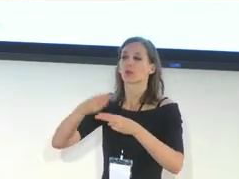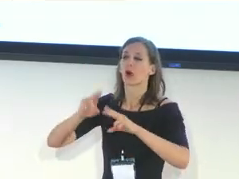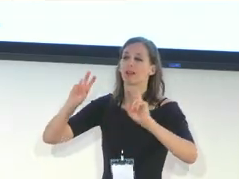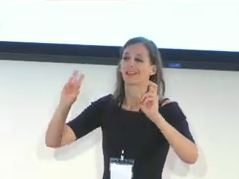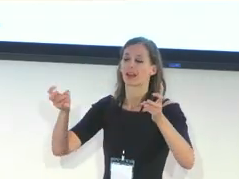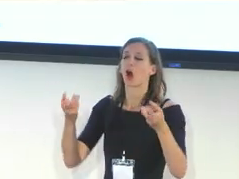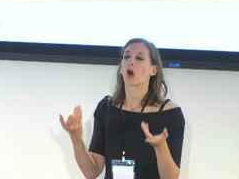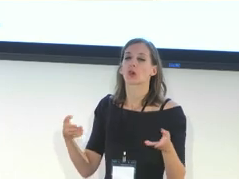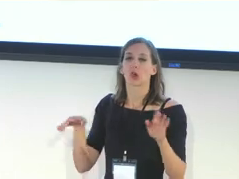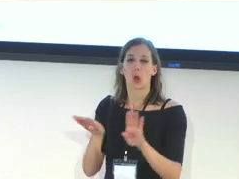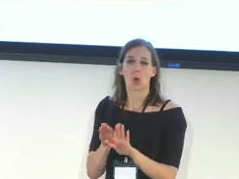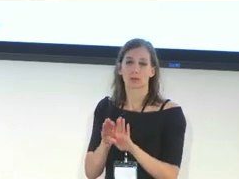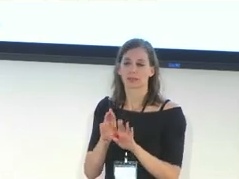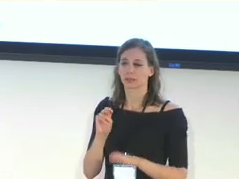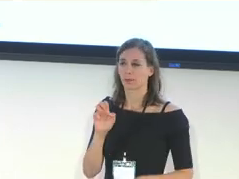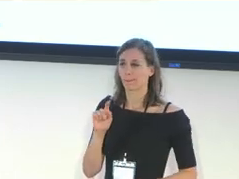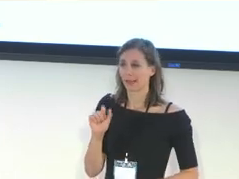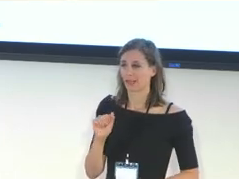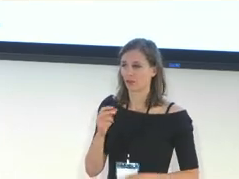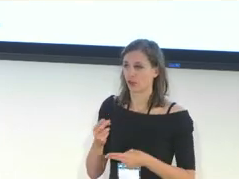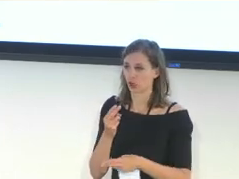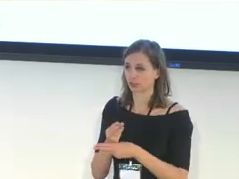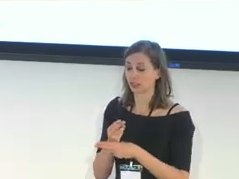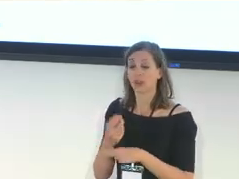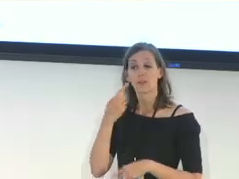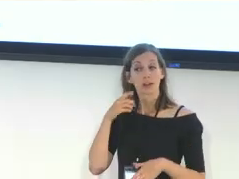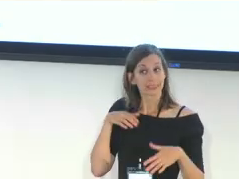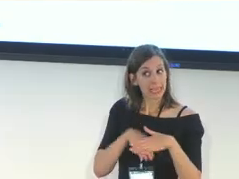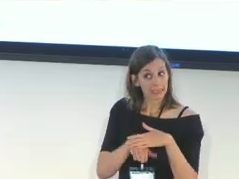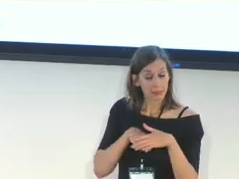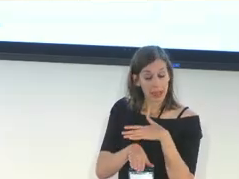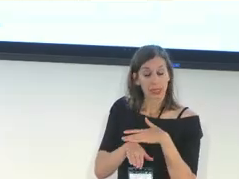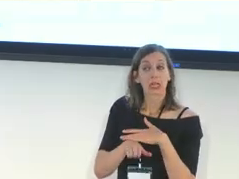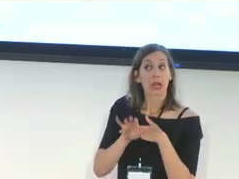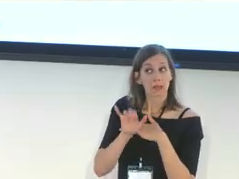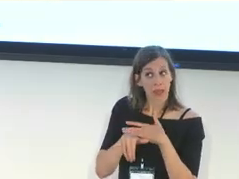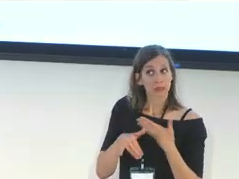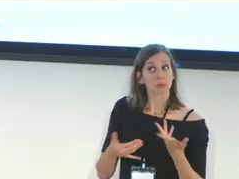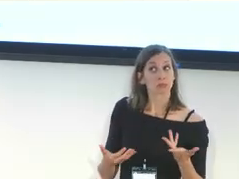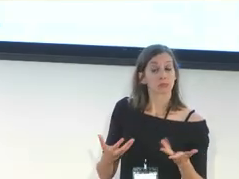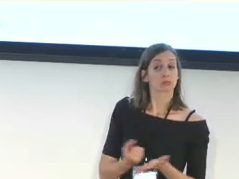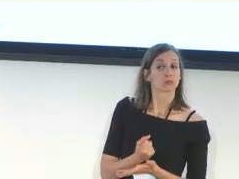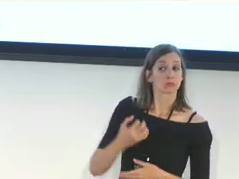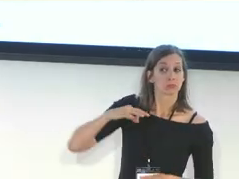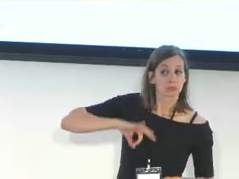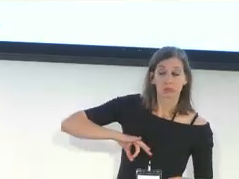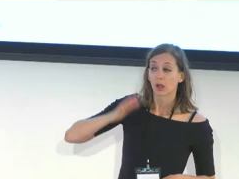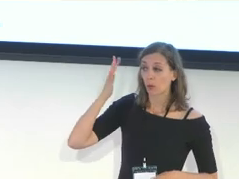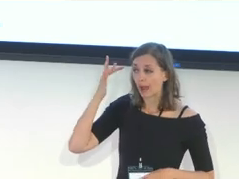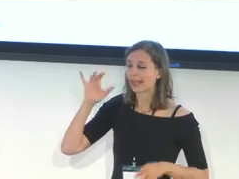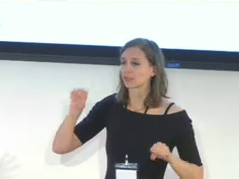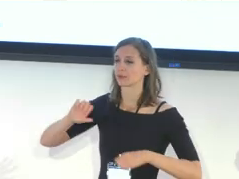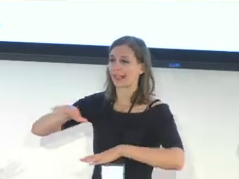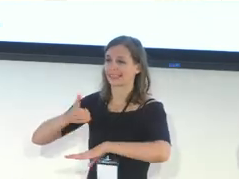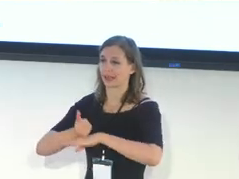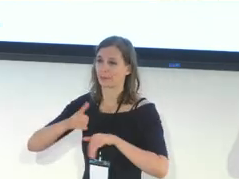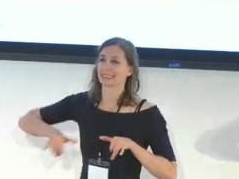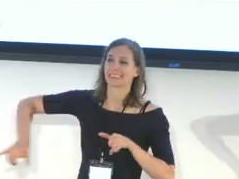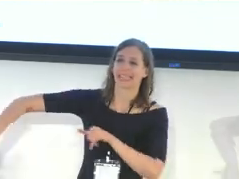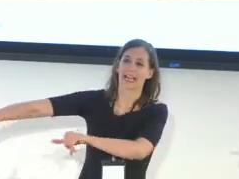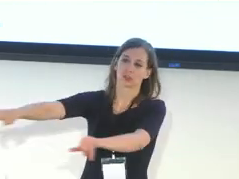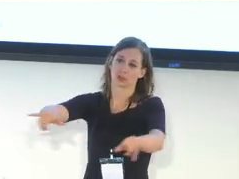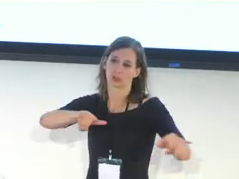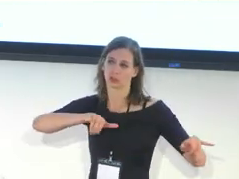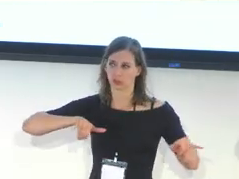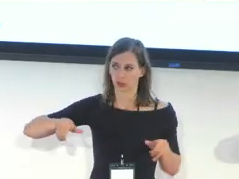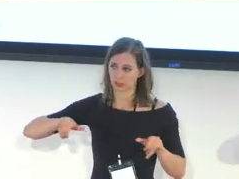point of view, this could be potentially beneficial because you can do standardization across the same thing. You could bring in protocols that are designed to